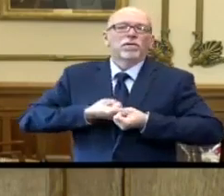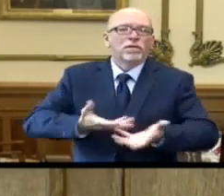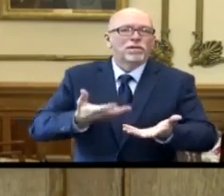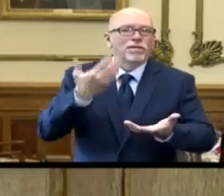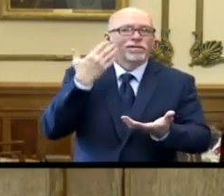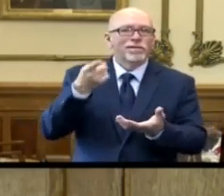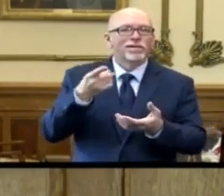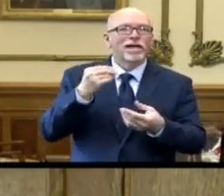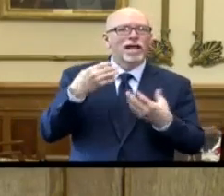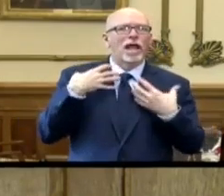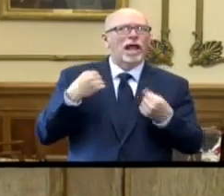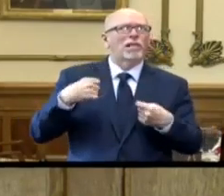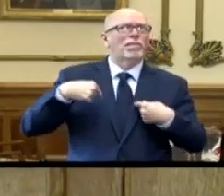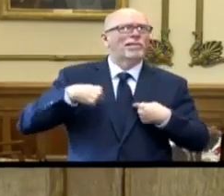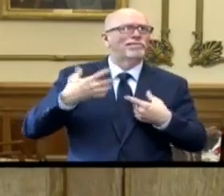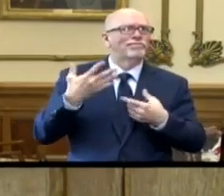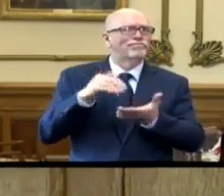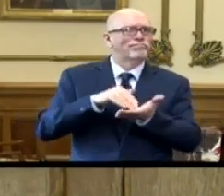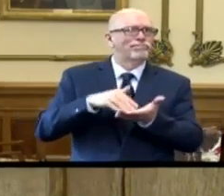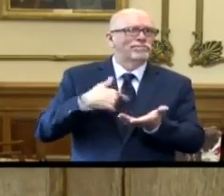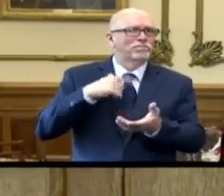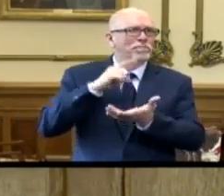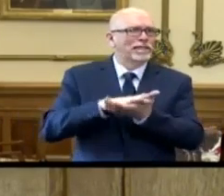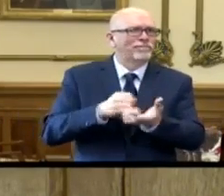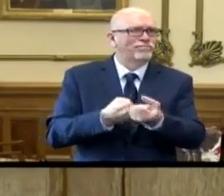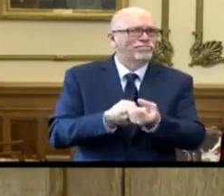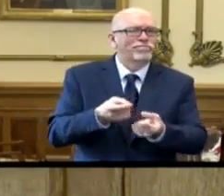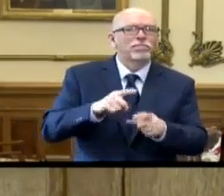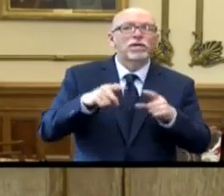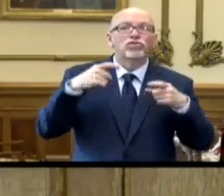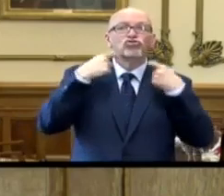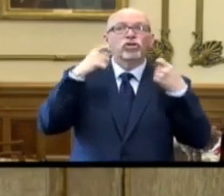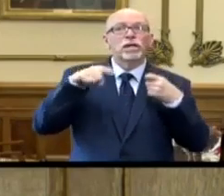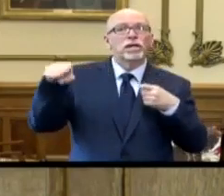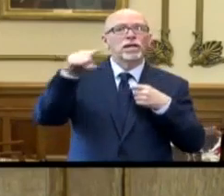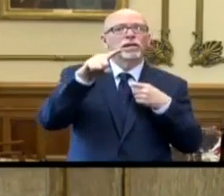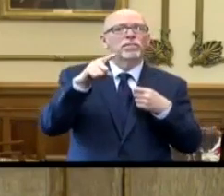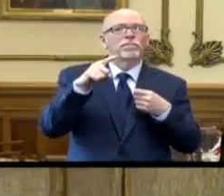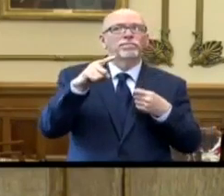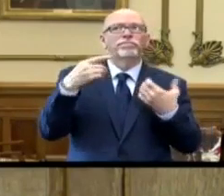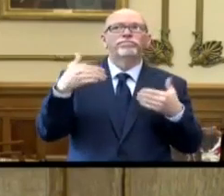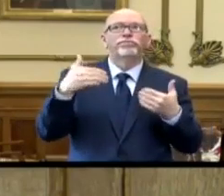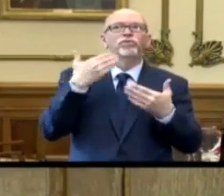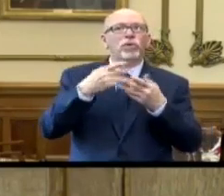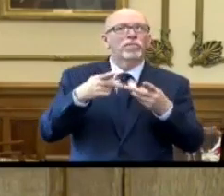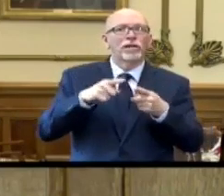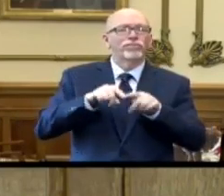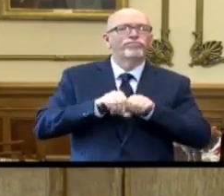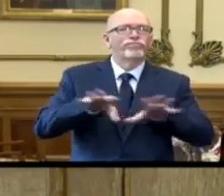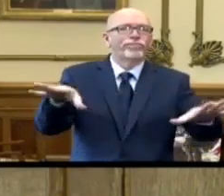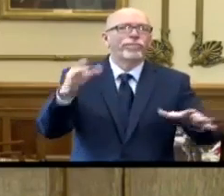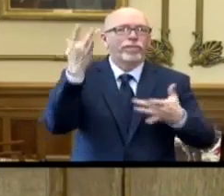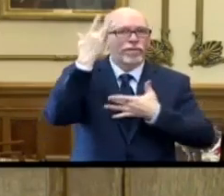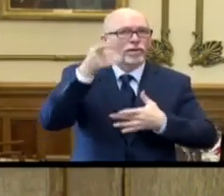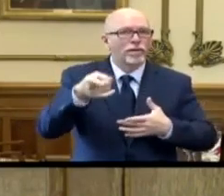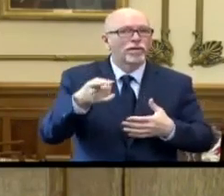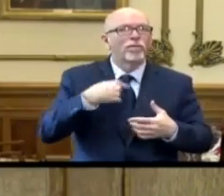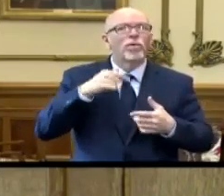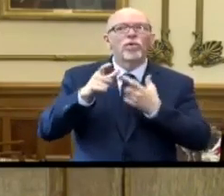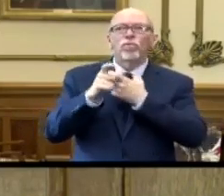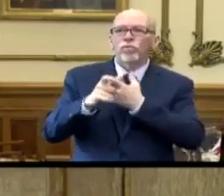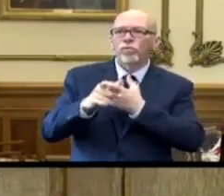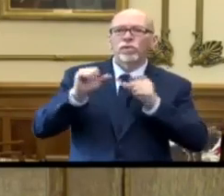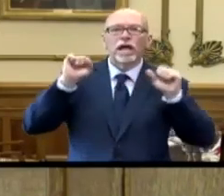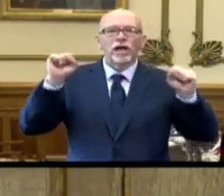us, really believe in this. I will say that gyms are a classic place for people to get infected. We're all working out. We're running